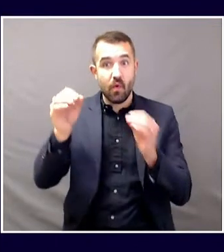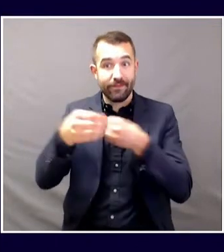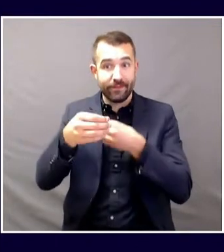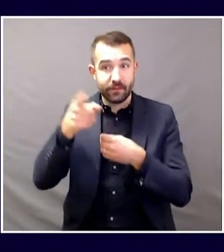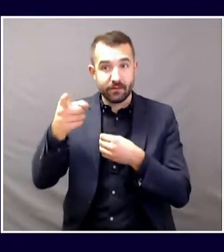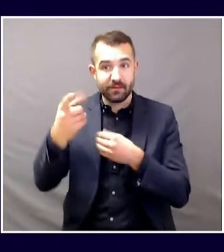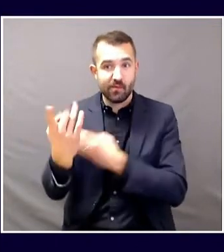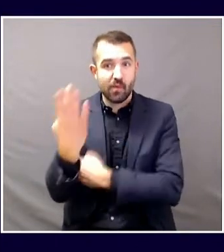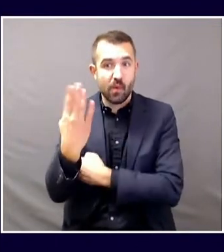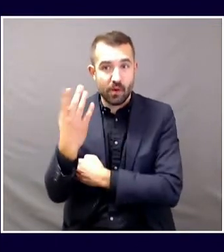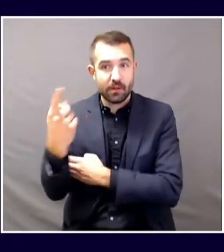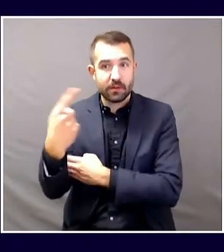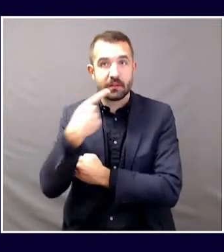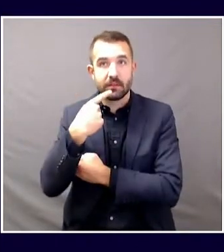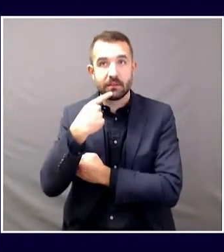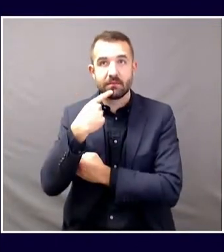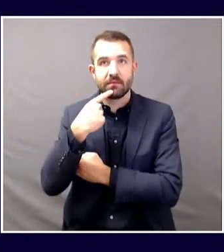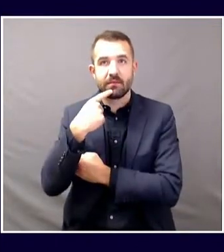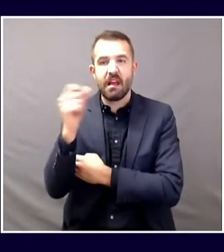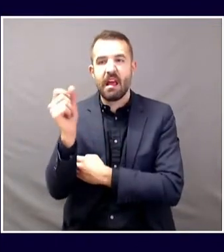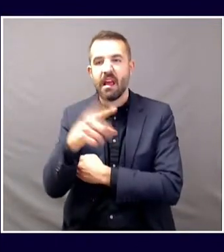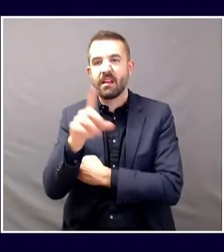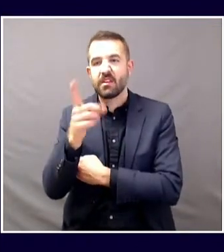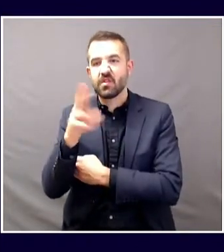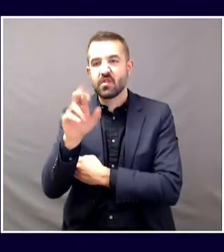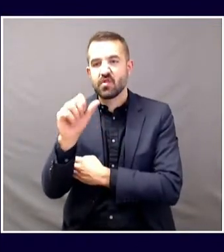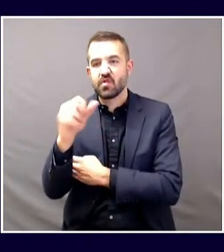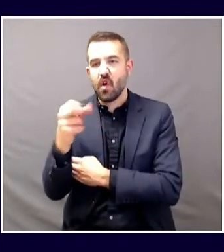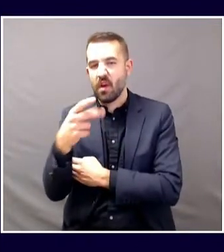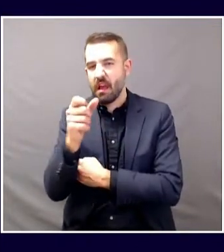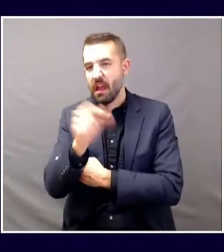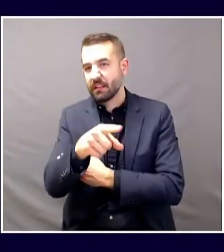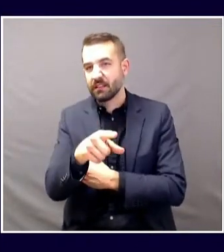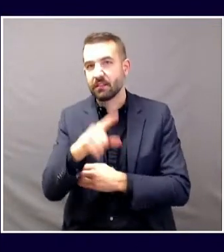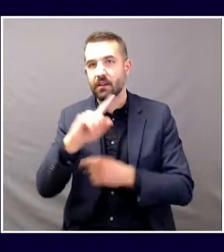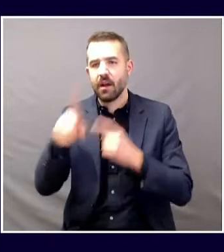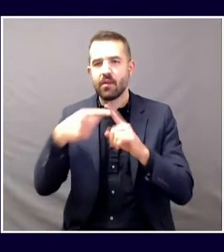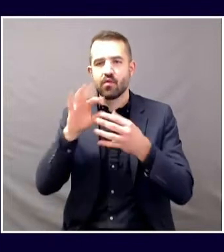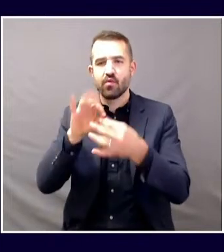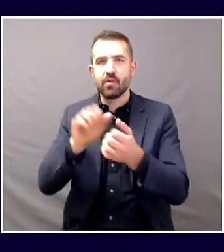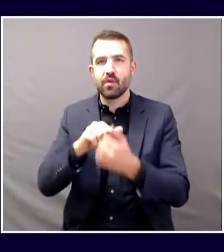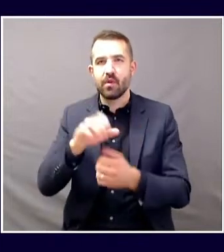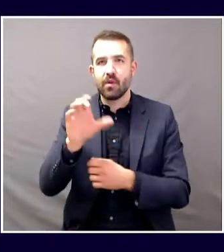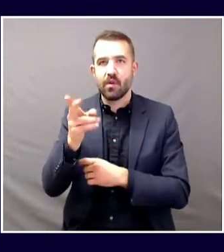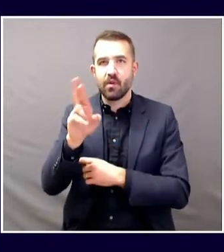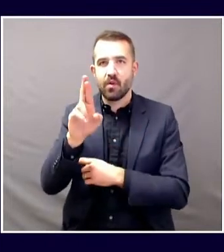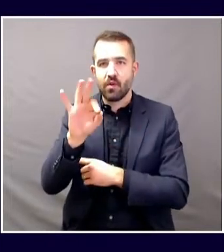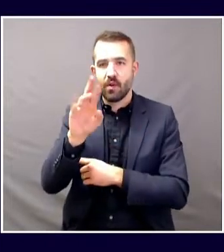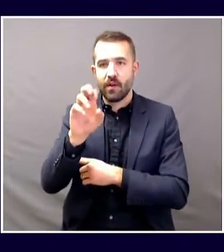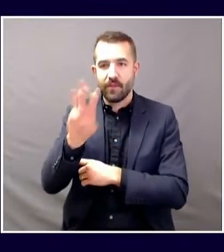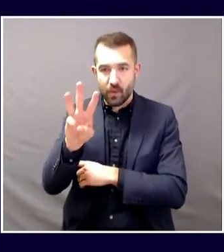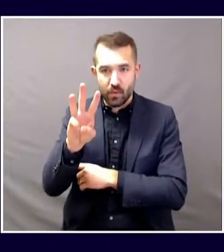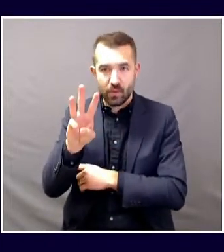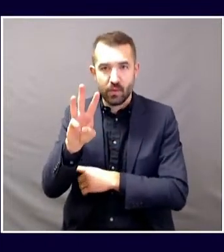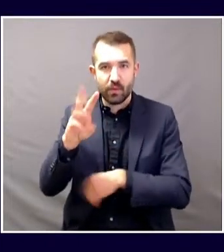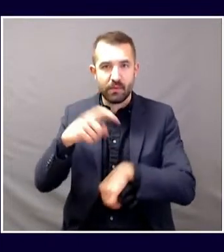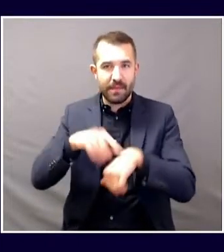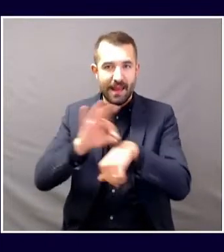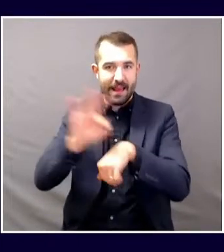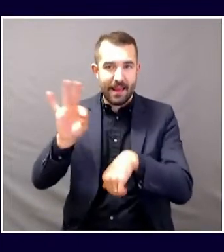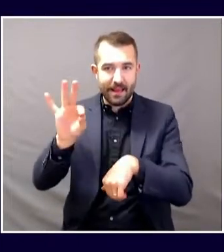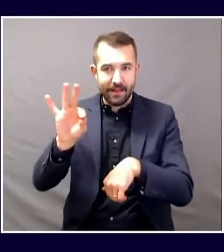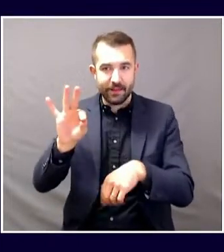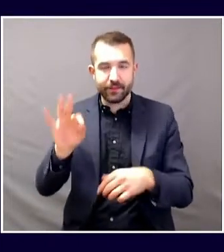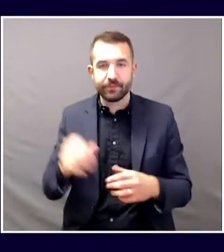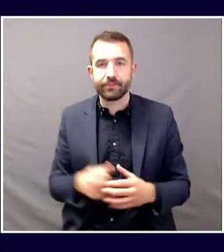question regarding her implementation of this curfew for businesses at 9 p.m. We're getting some questions as to why